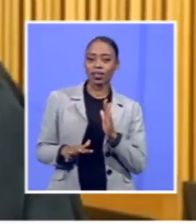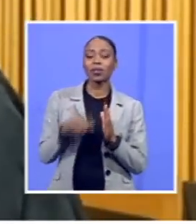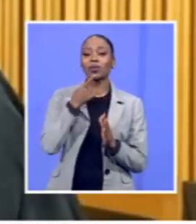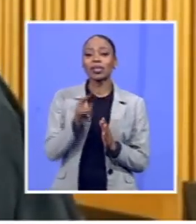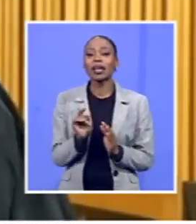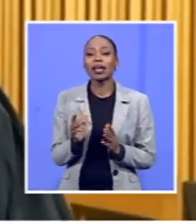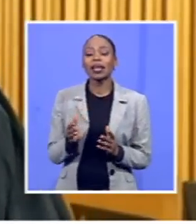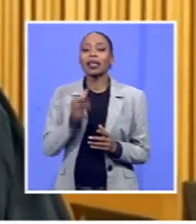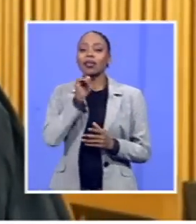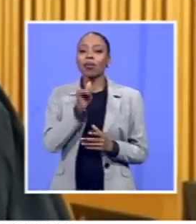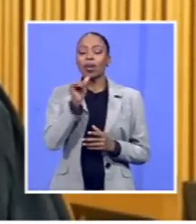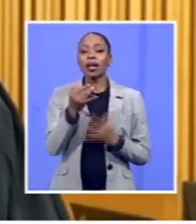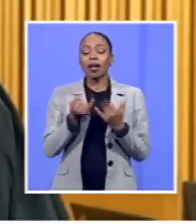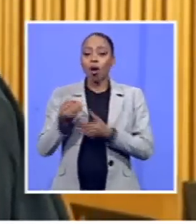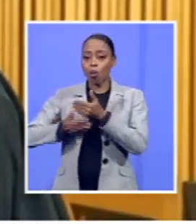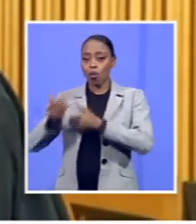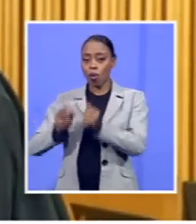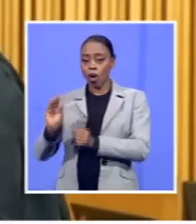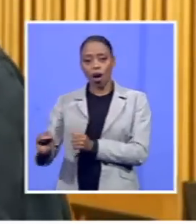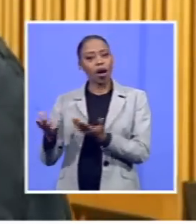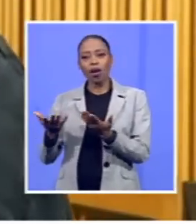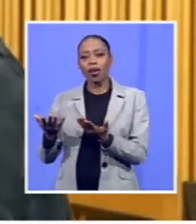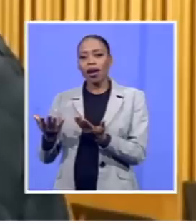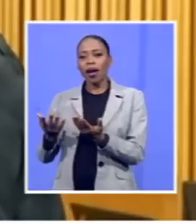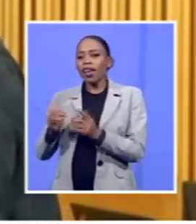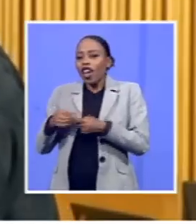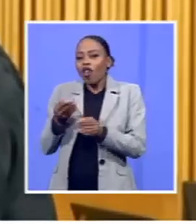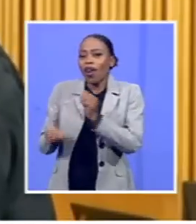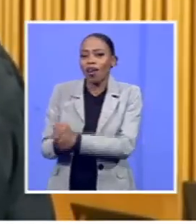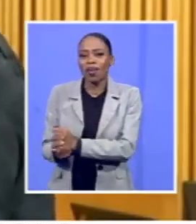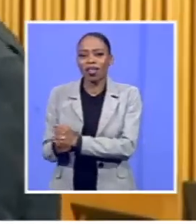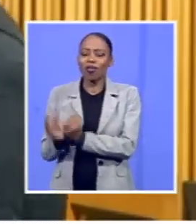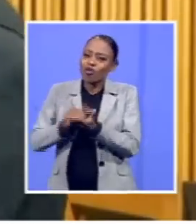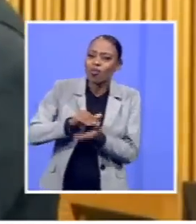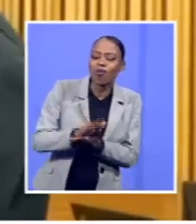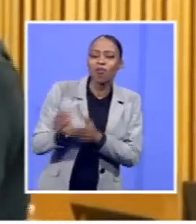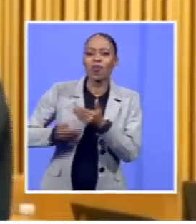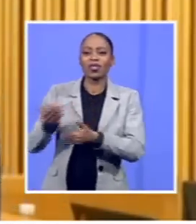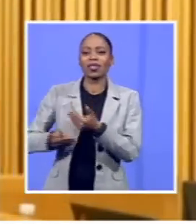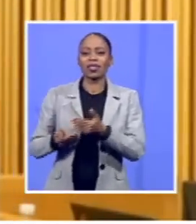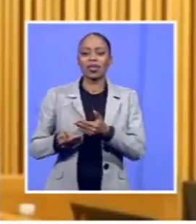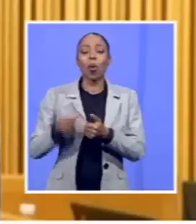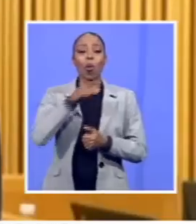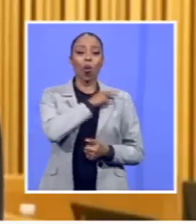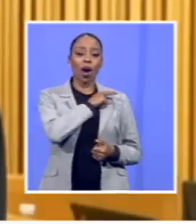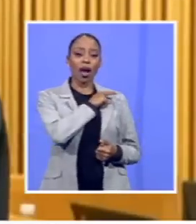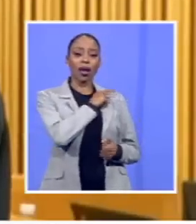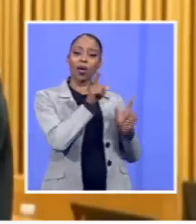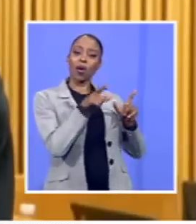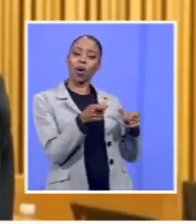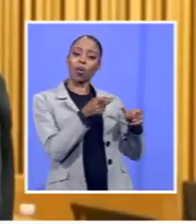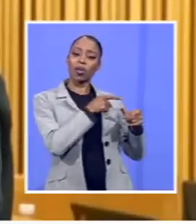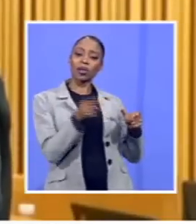whether the current process does not yet constitute removal proceedings. And now, because there is no